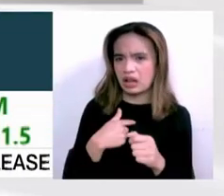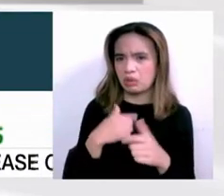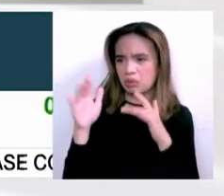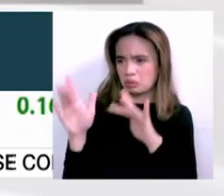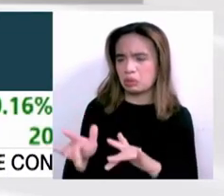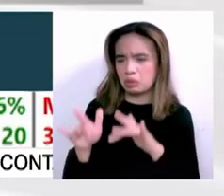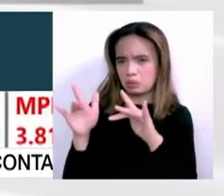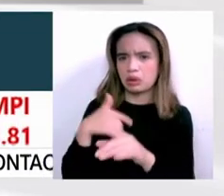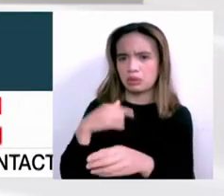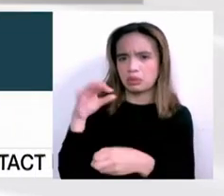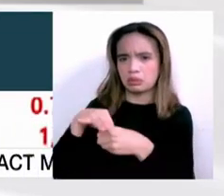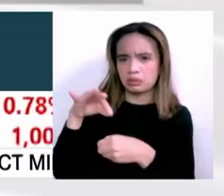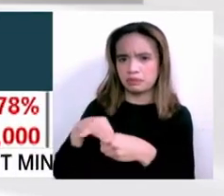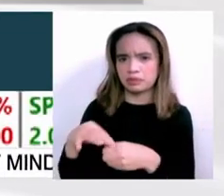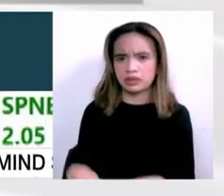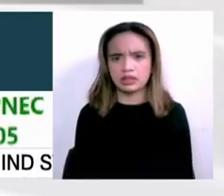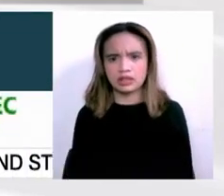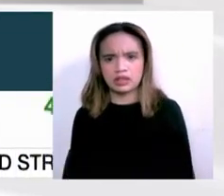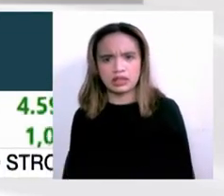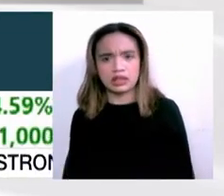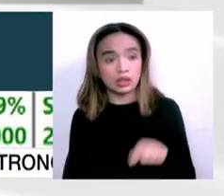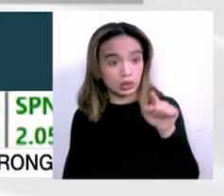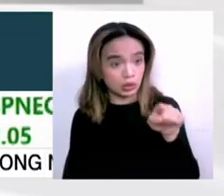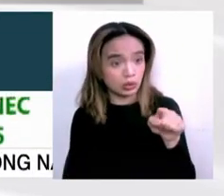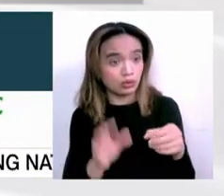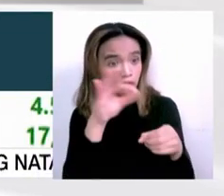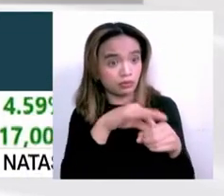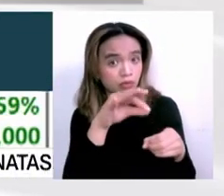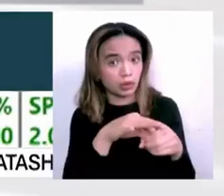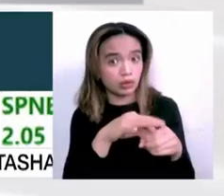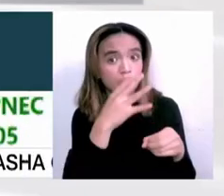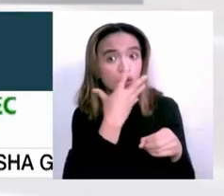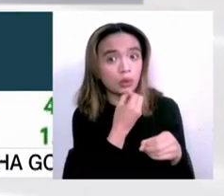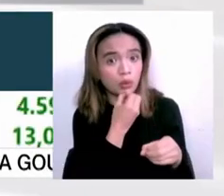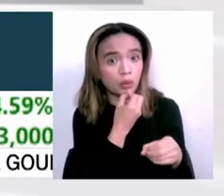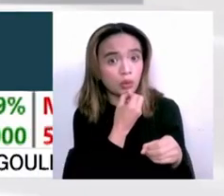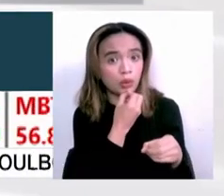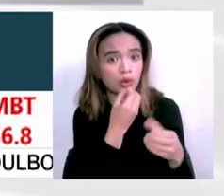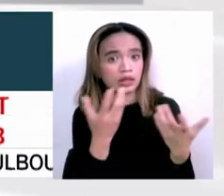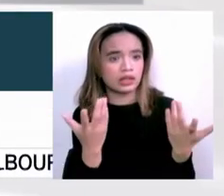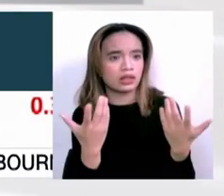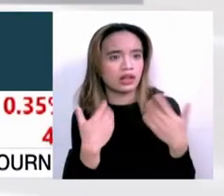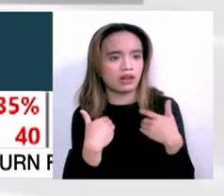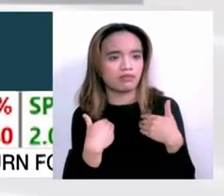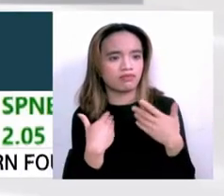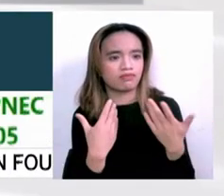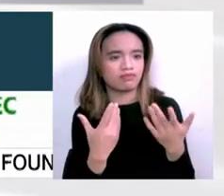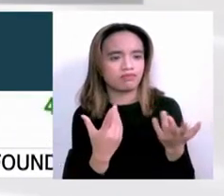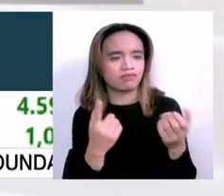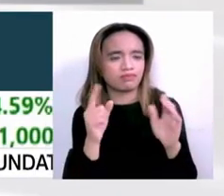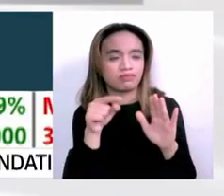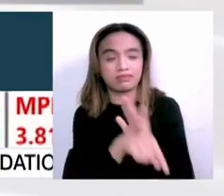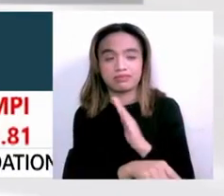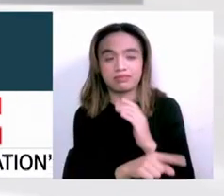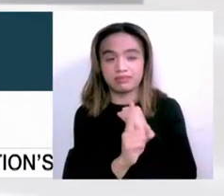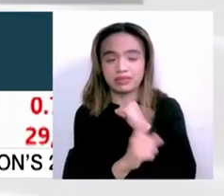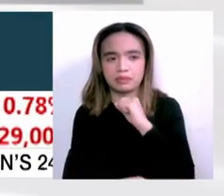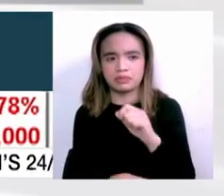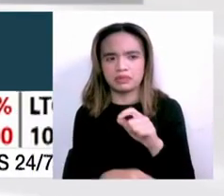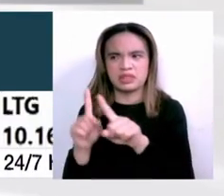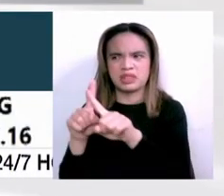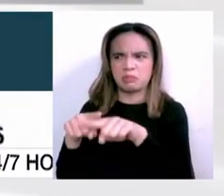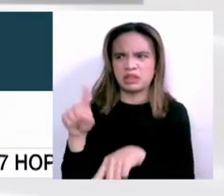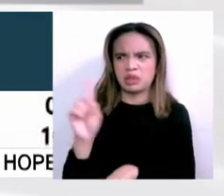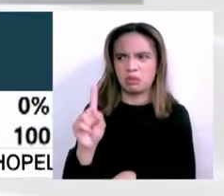siya. Senator, would you vote someone who has blood on their hands? With blood, depende kung ano yung blood on their hands. Kung